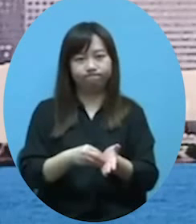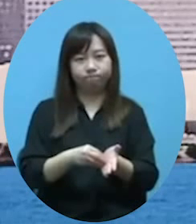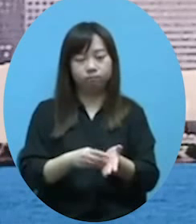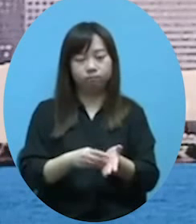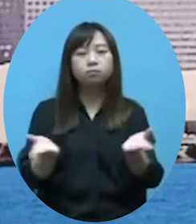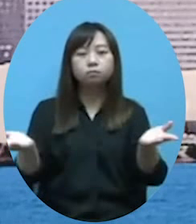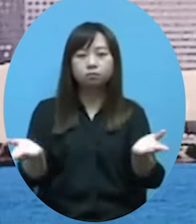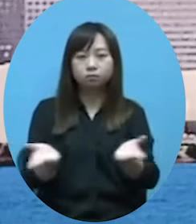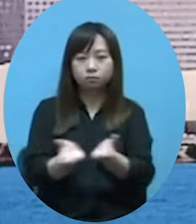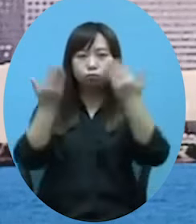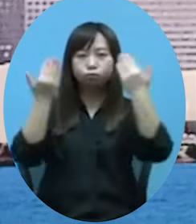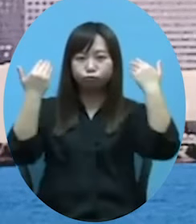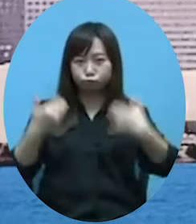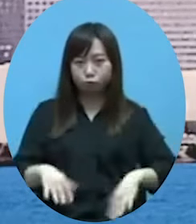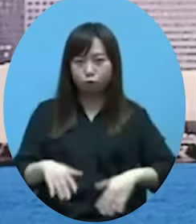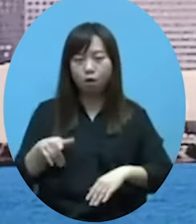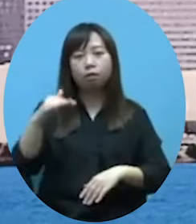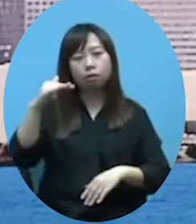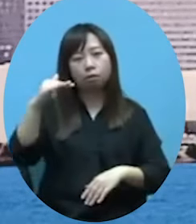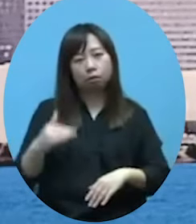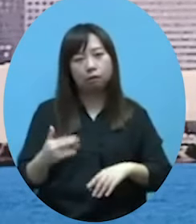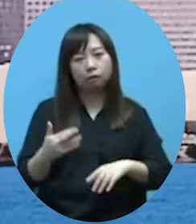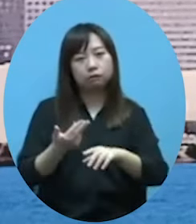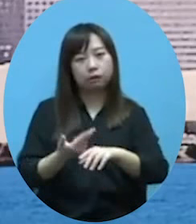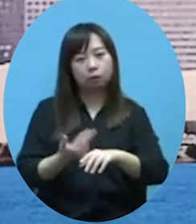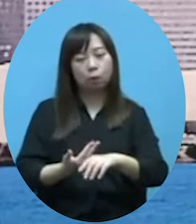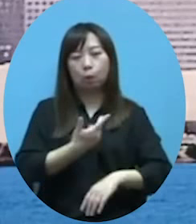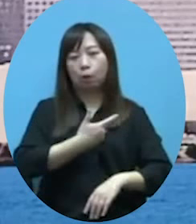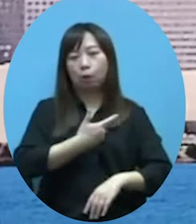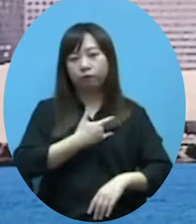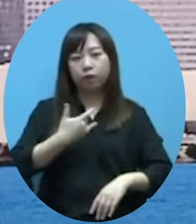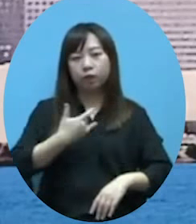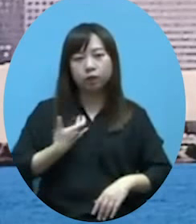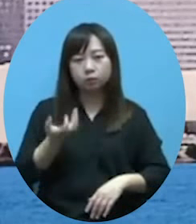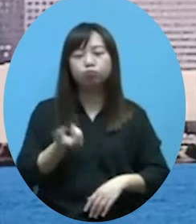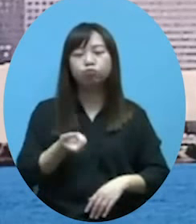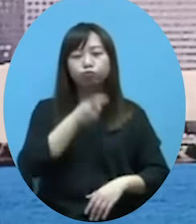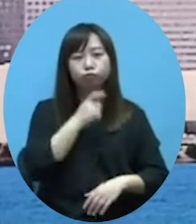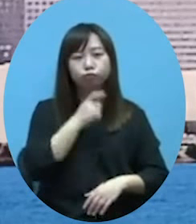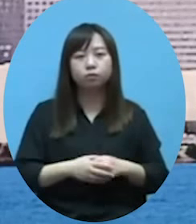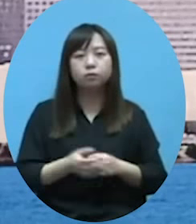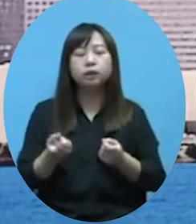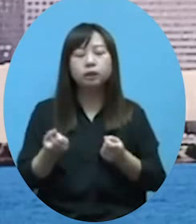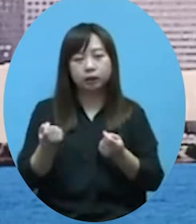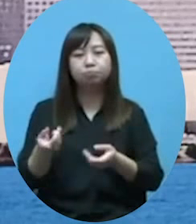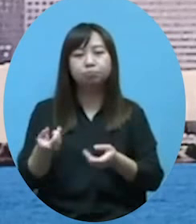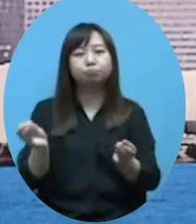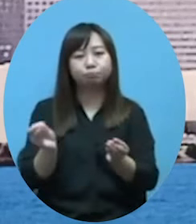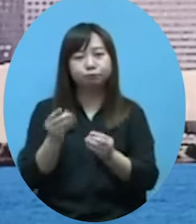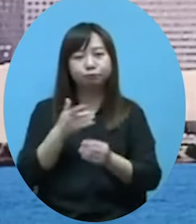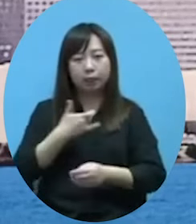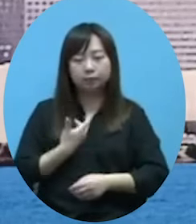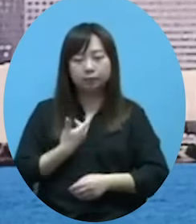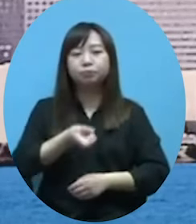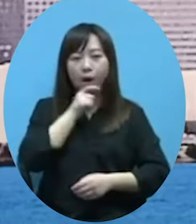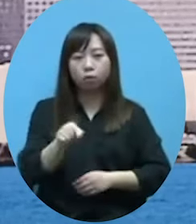the blood results haven't been out yetbecause you know whether the